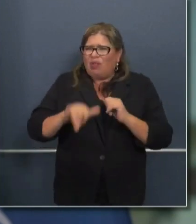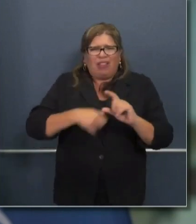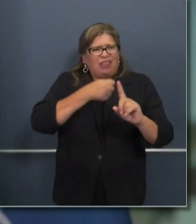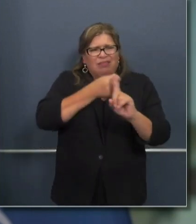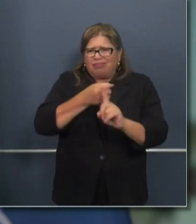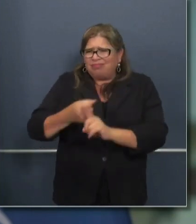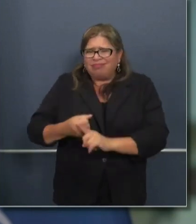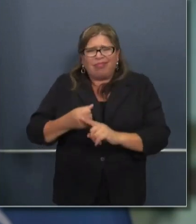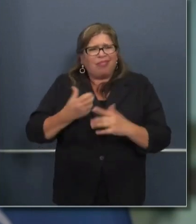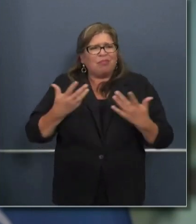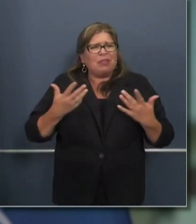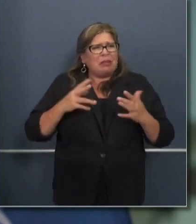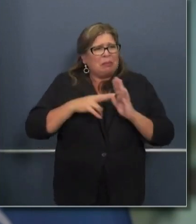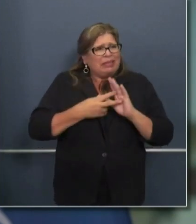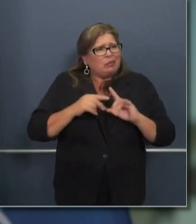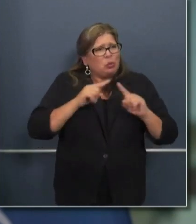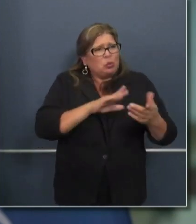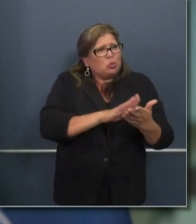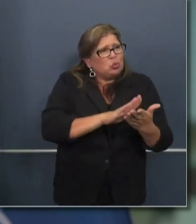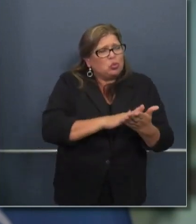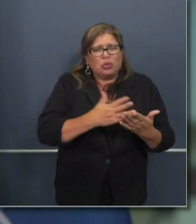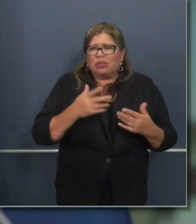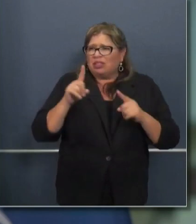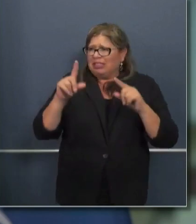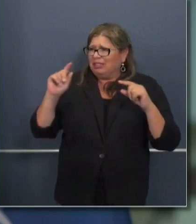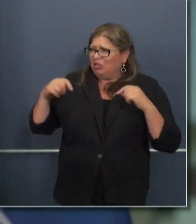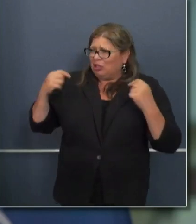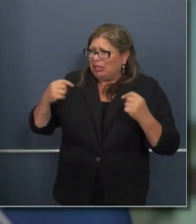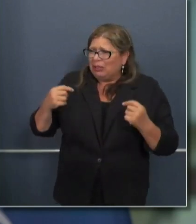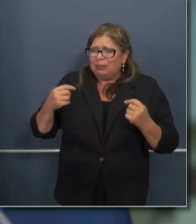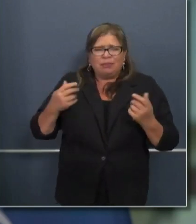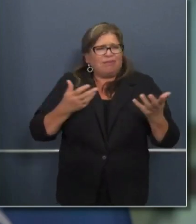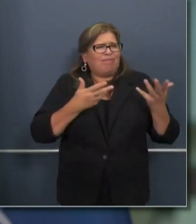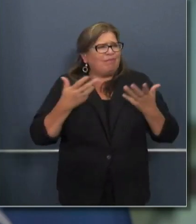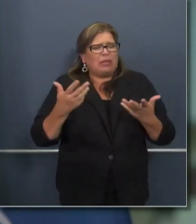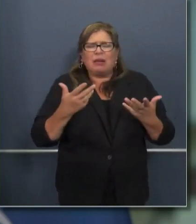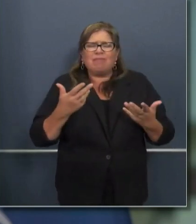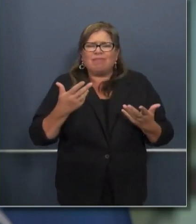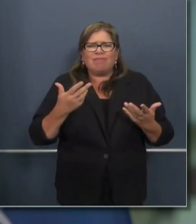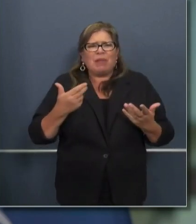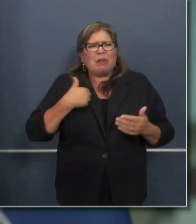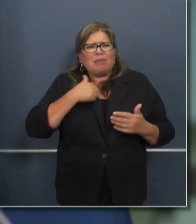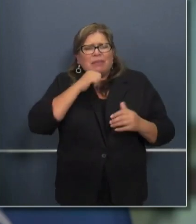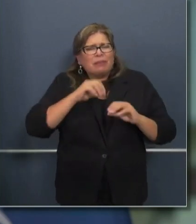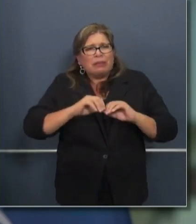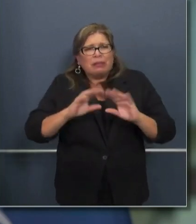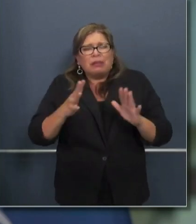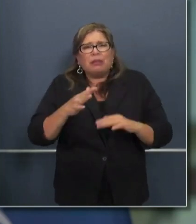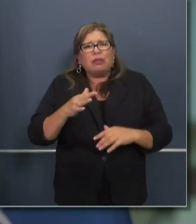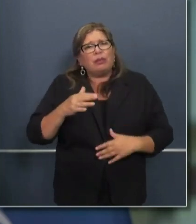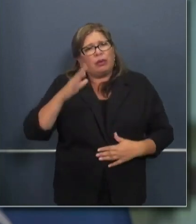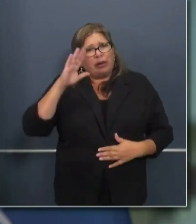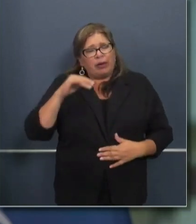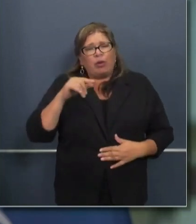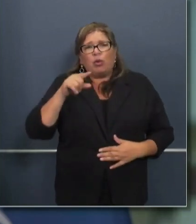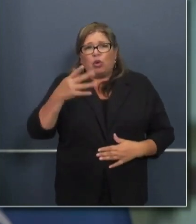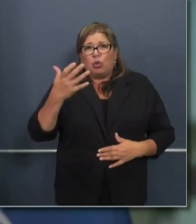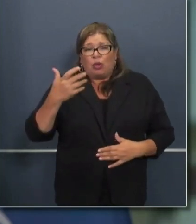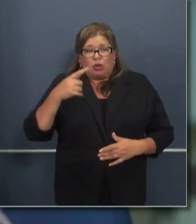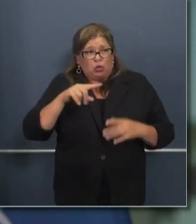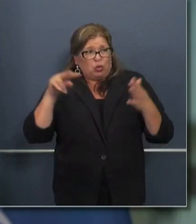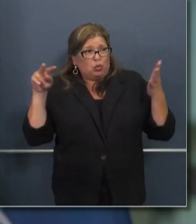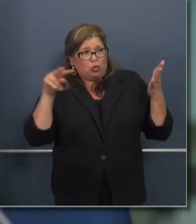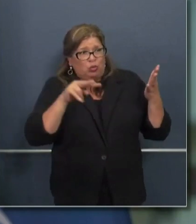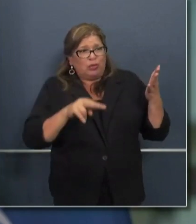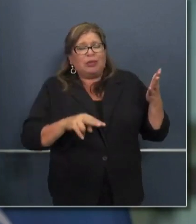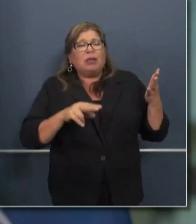to gyms and other types of businesses. So you said earlier you want people to report to their counties if they